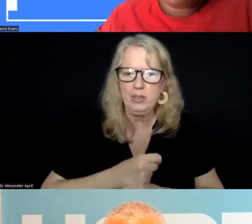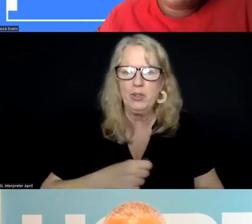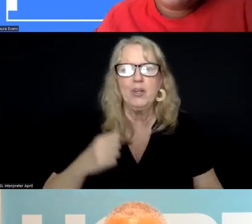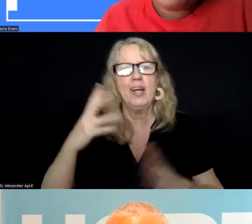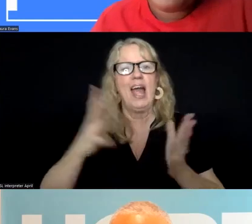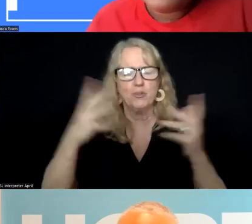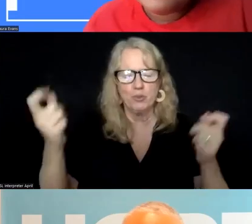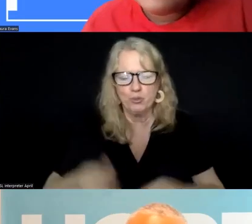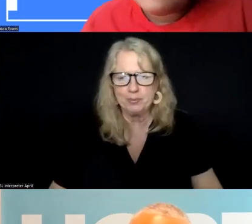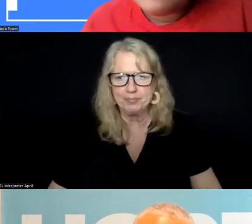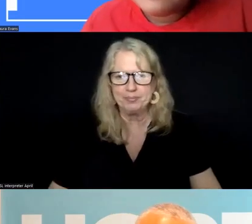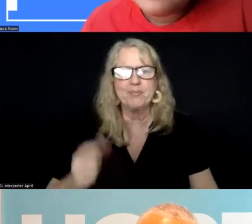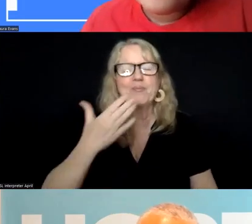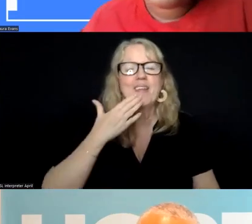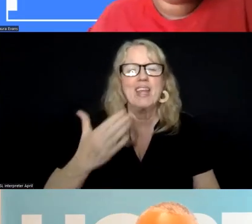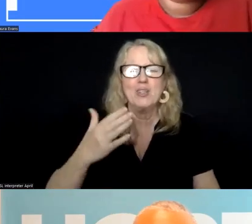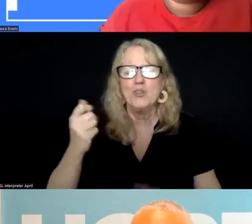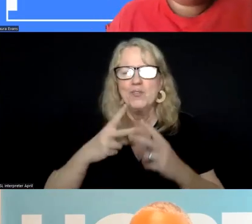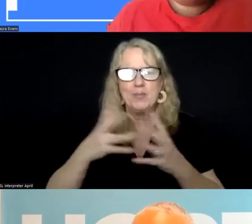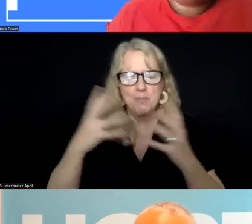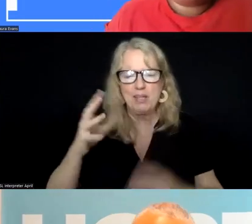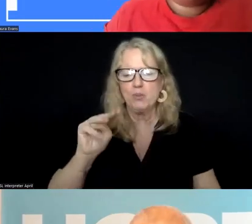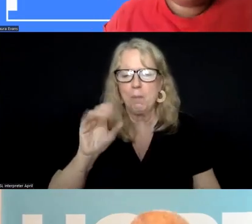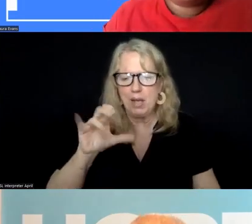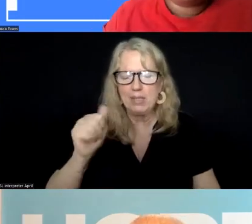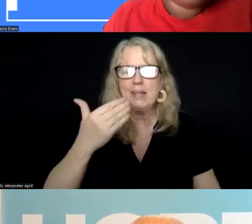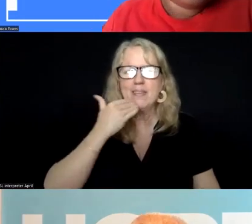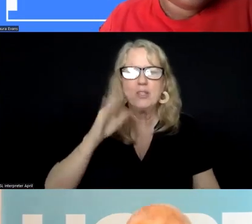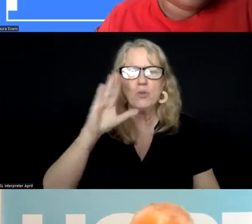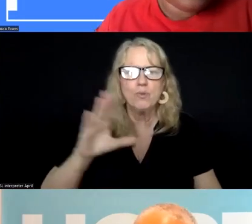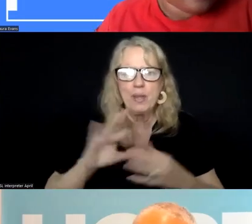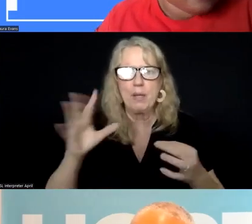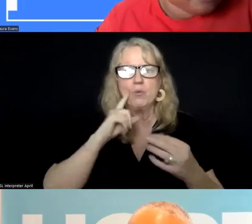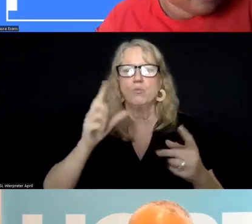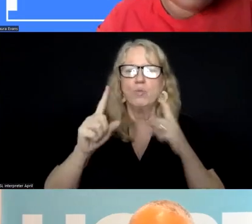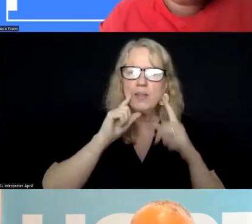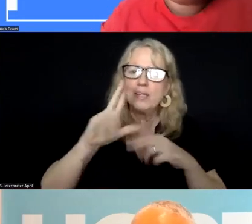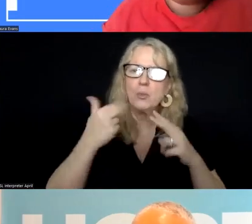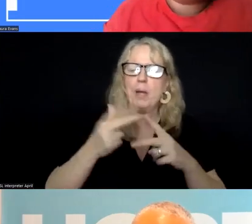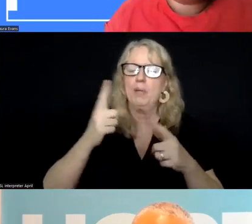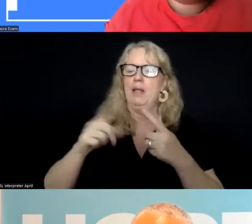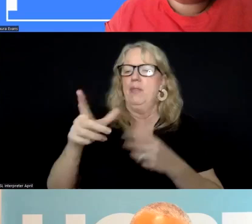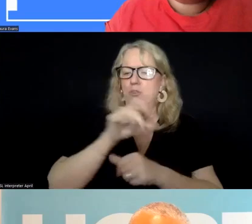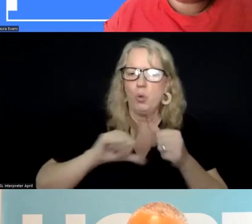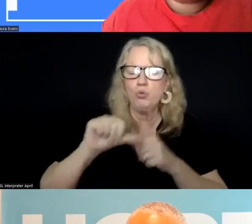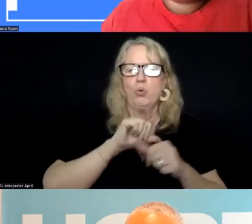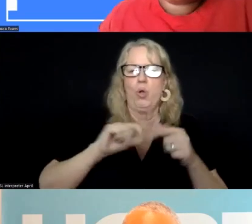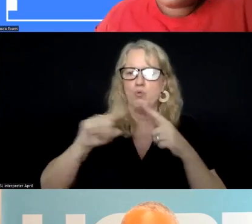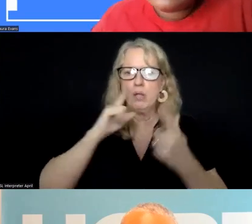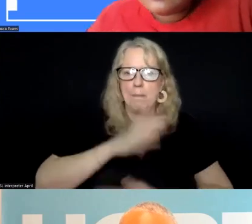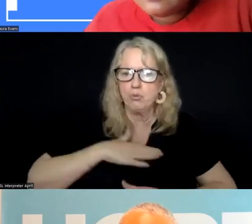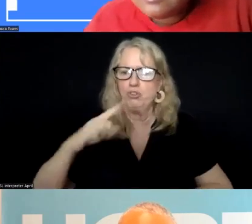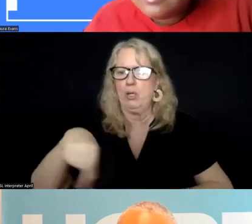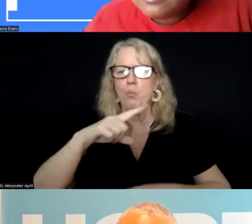anniversary. Laura, thank you very much. And Monica, thank you for your comments. You were really talking about the social determinants of health and really appreciate what